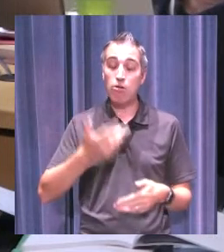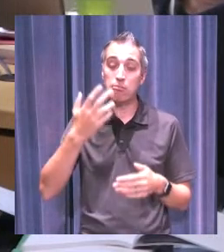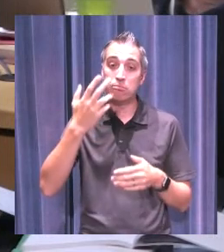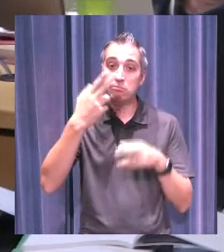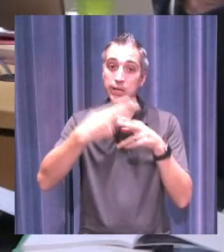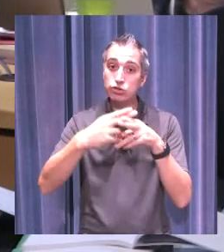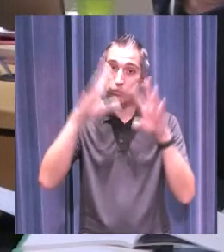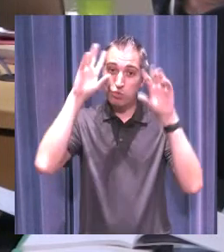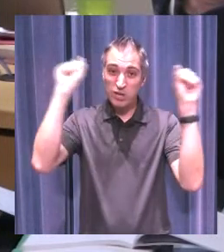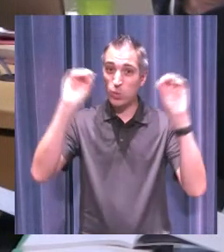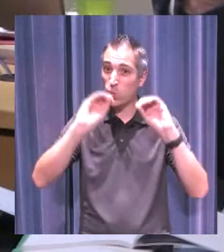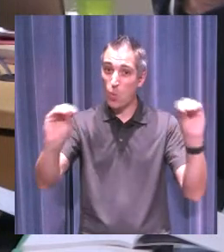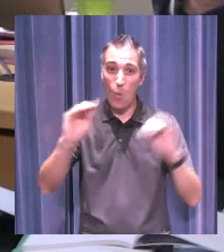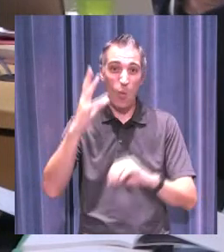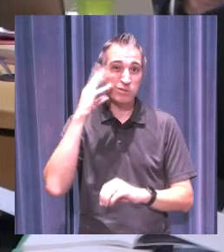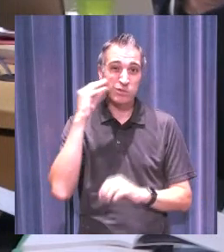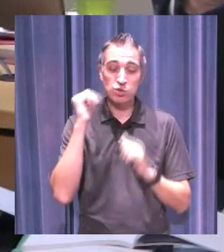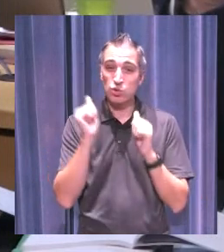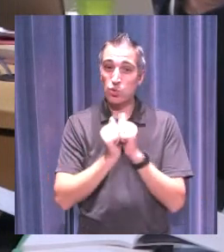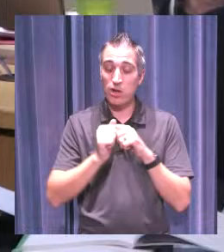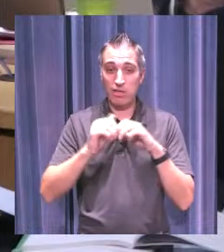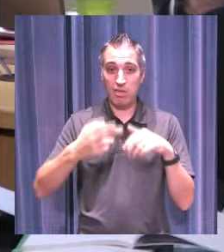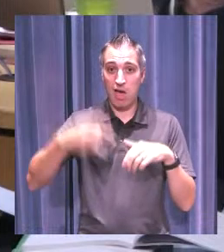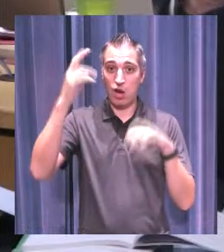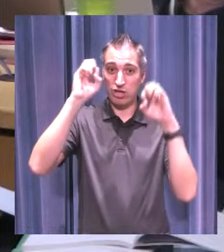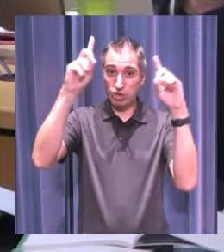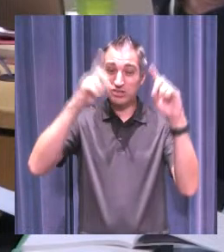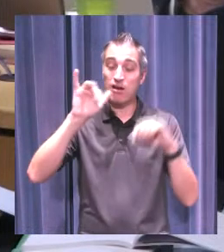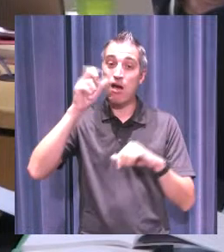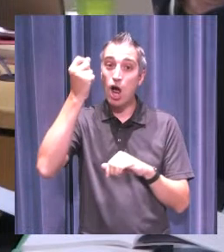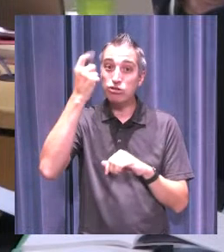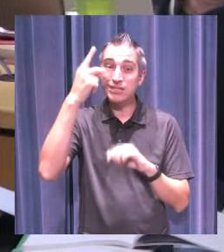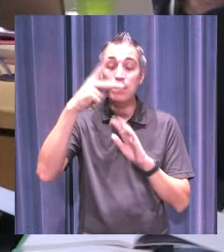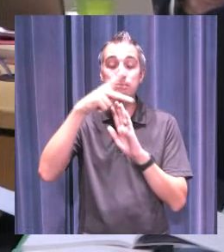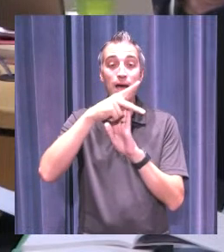experience in higher education. The Higher Learning Commission, policy number